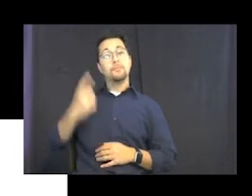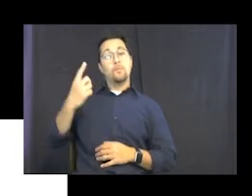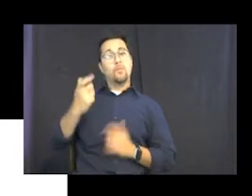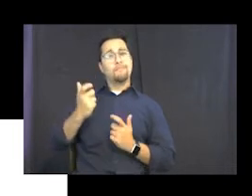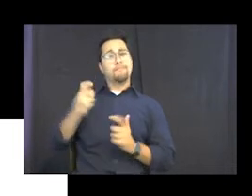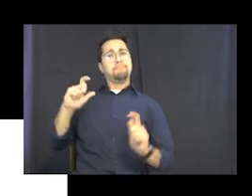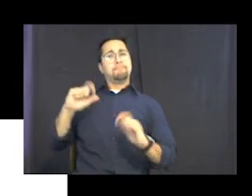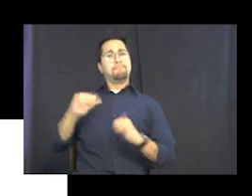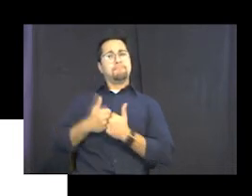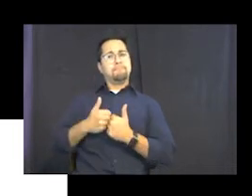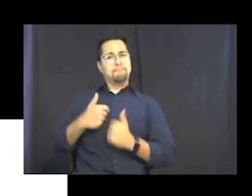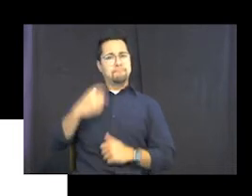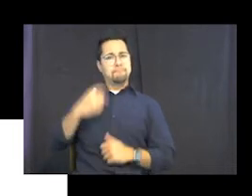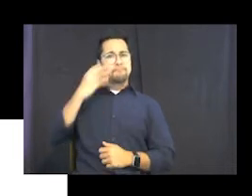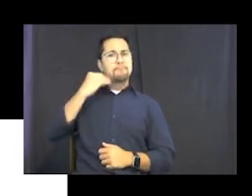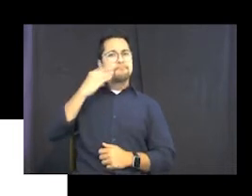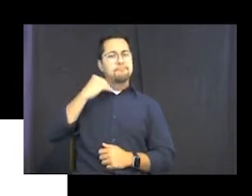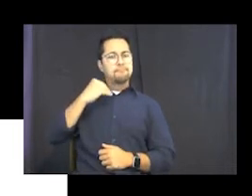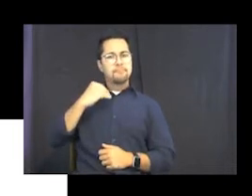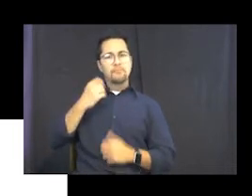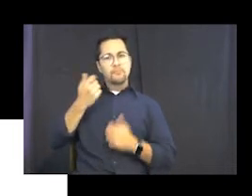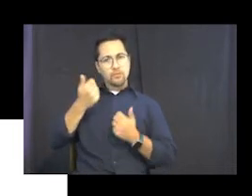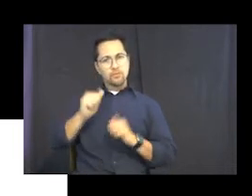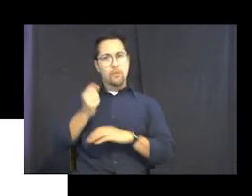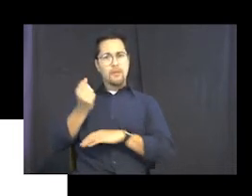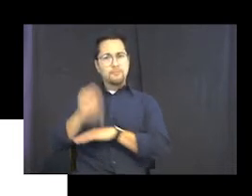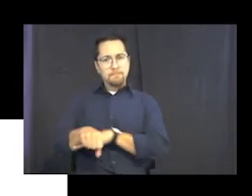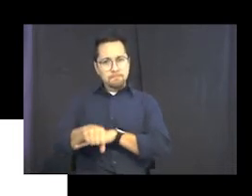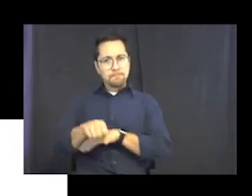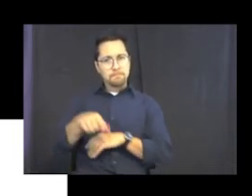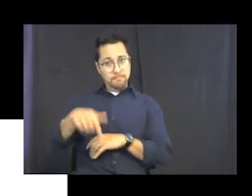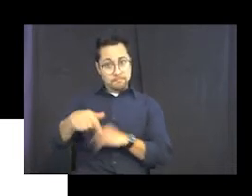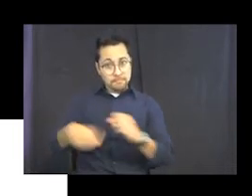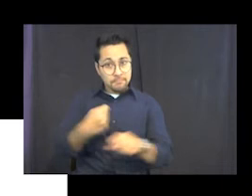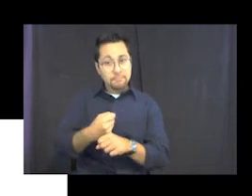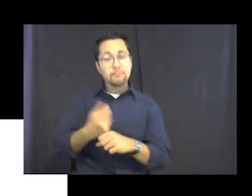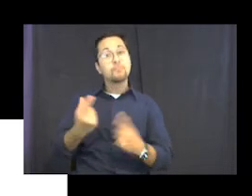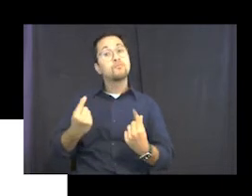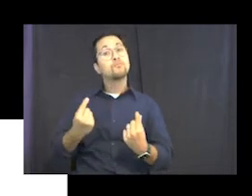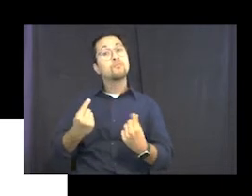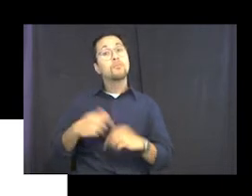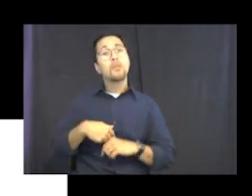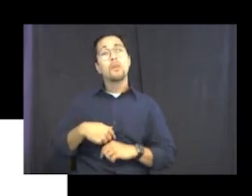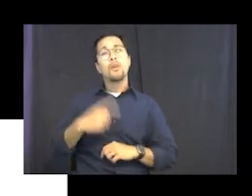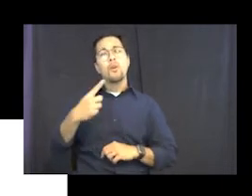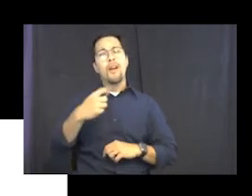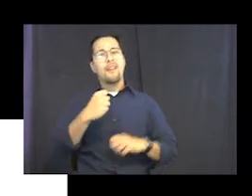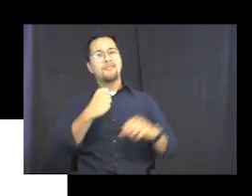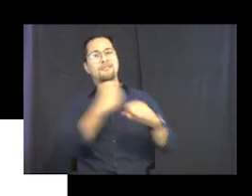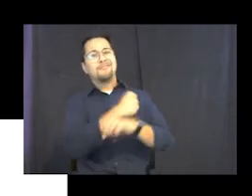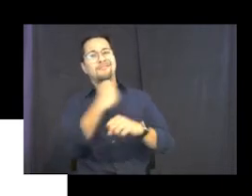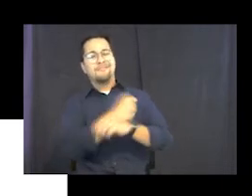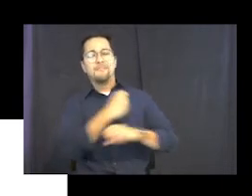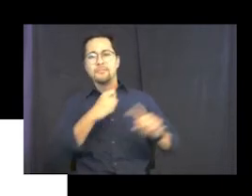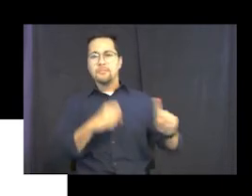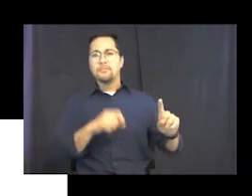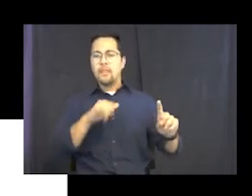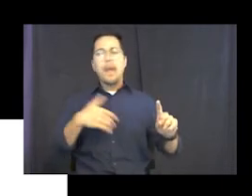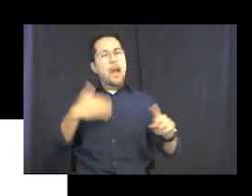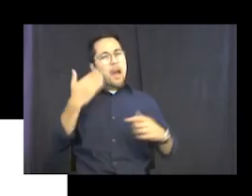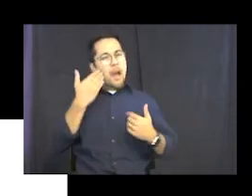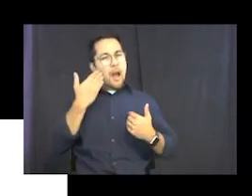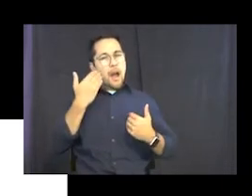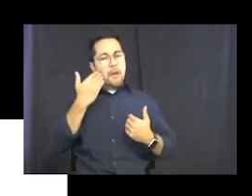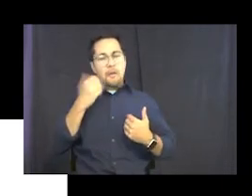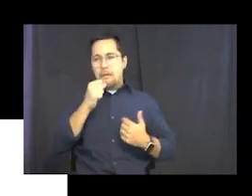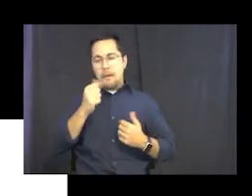biggest challenges I had to overcome this year was a battle that I know not many of us